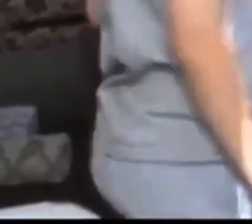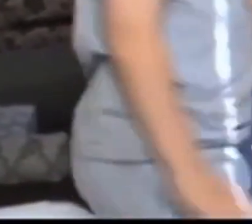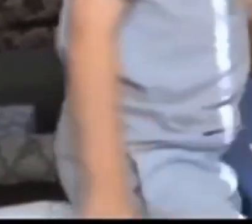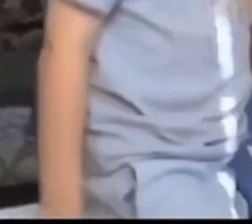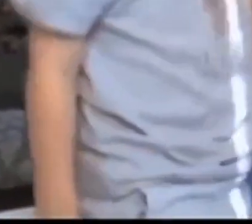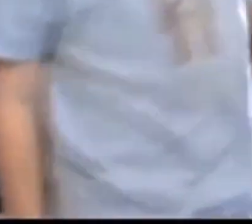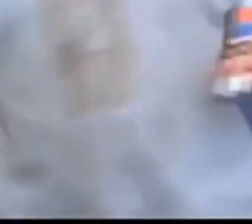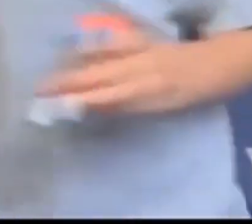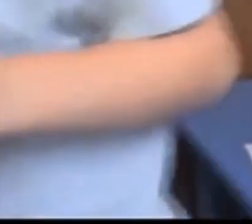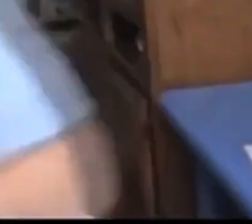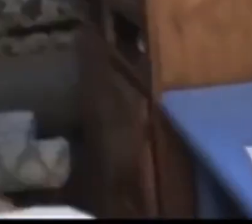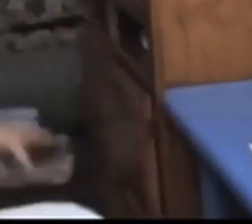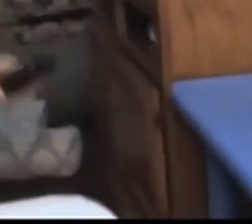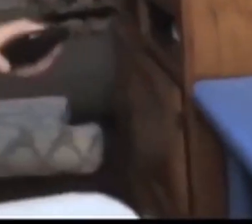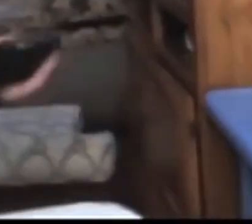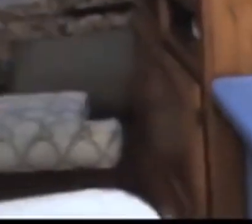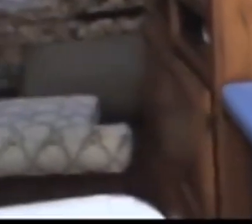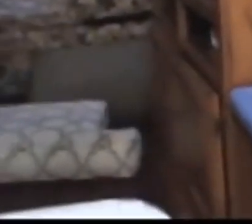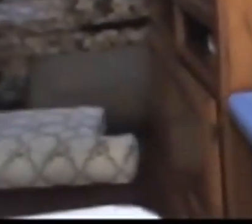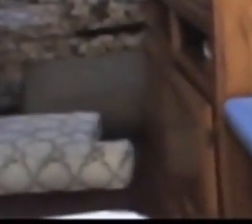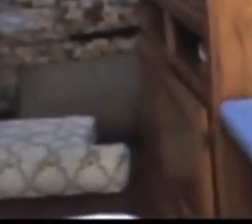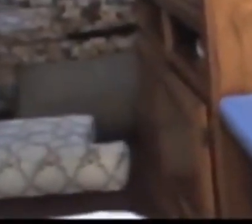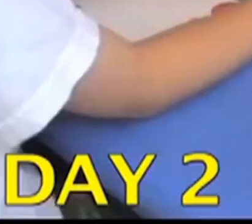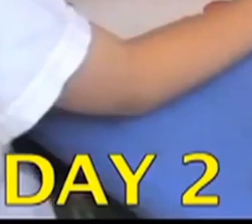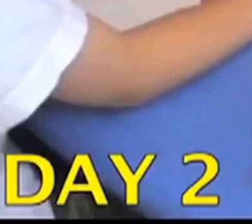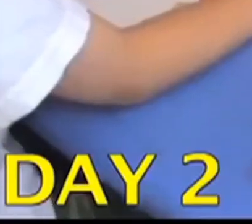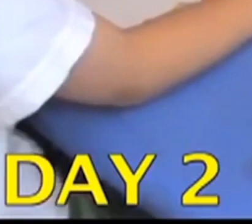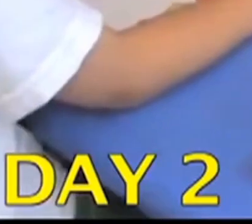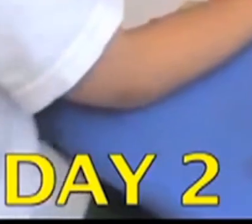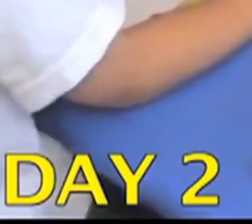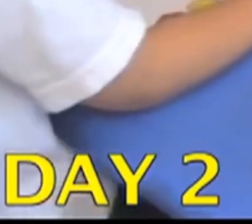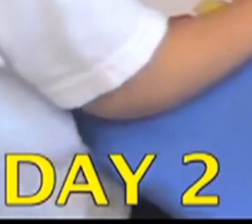Danny, sit down. You're doing it. No, not done.